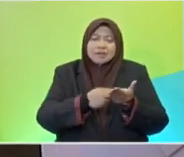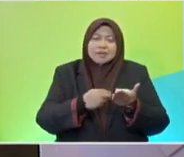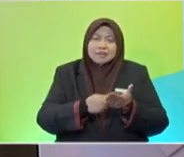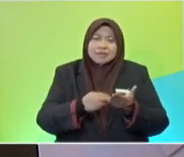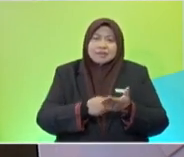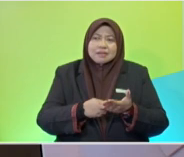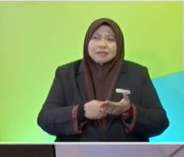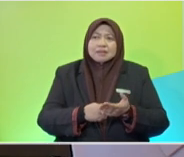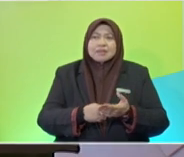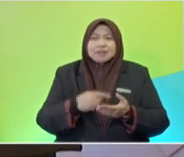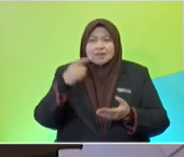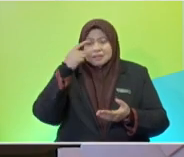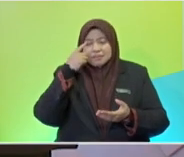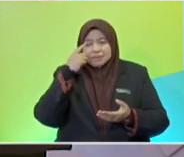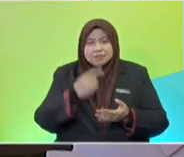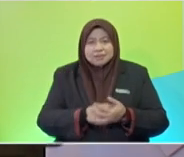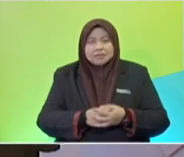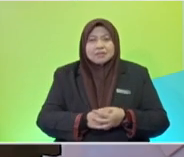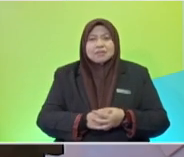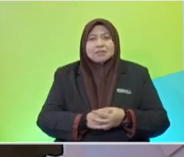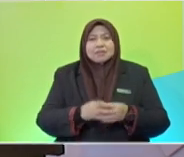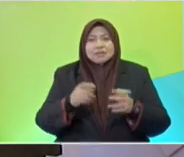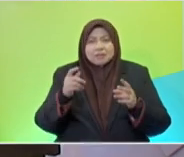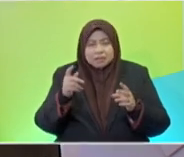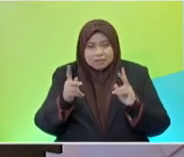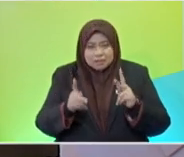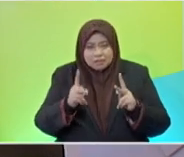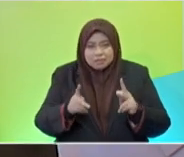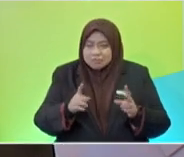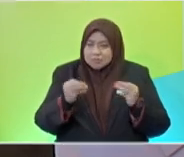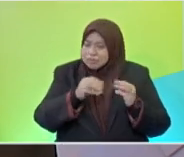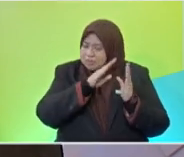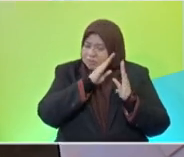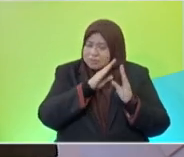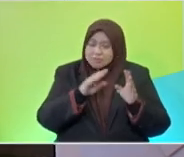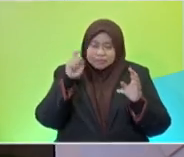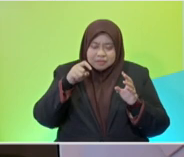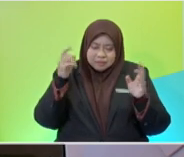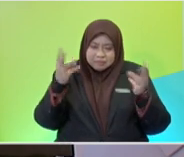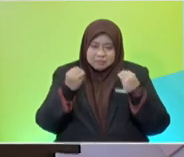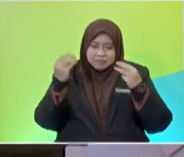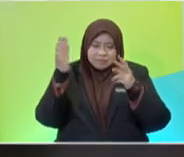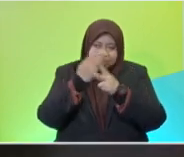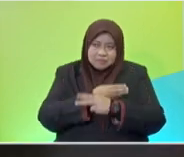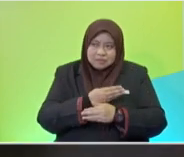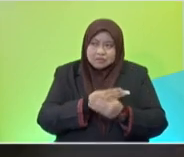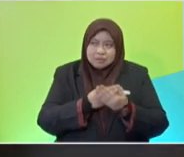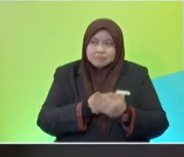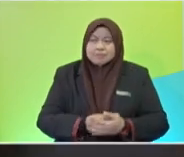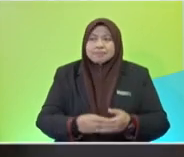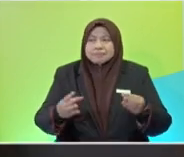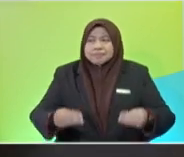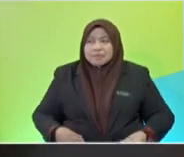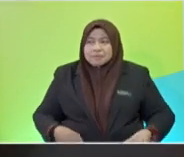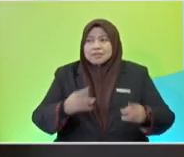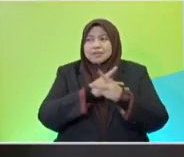and, lovely stars. And when we want to sleep also, we don't need more light. That's right. Thank you so much, Teacher Nina.